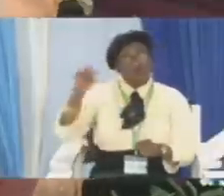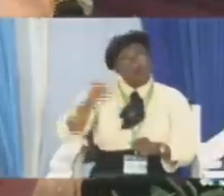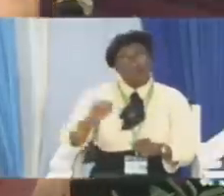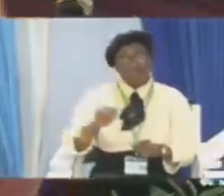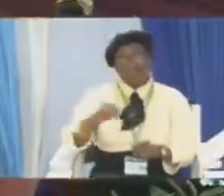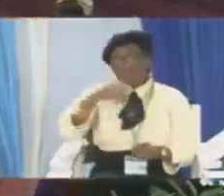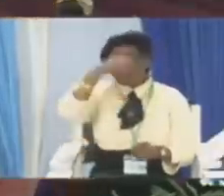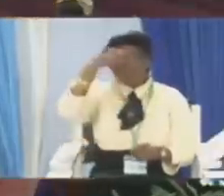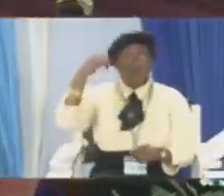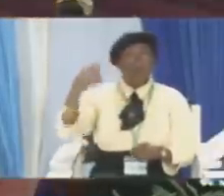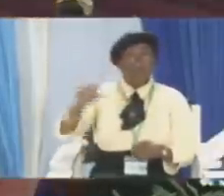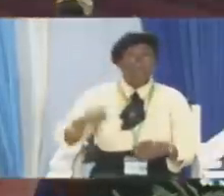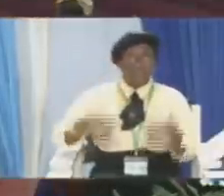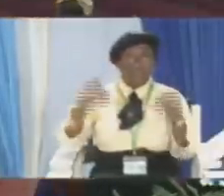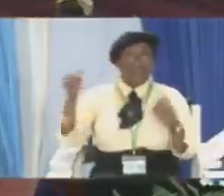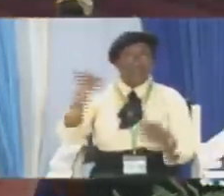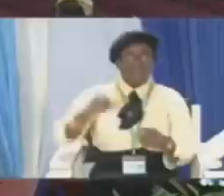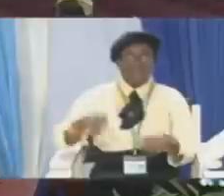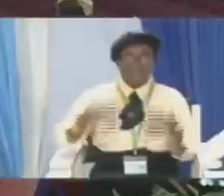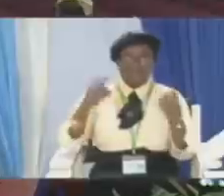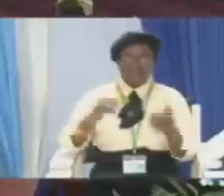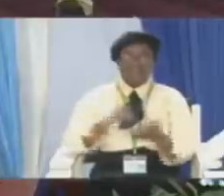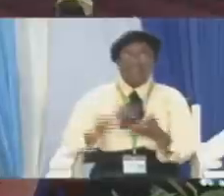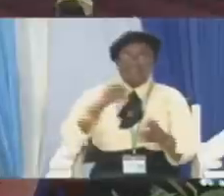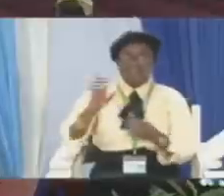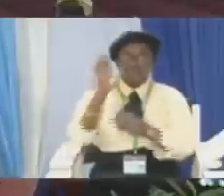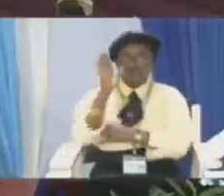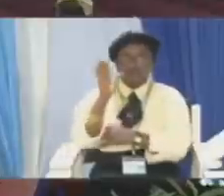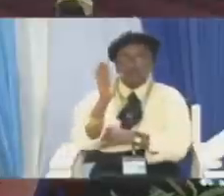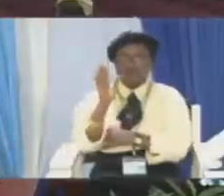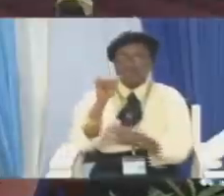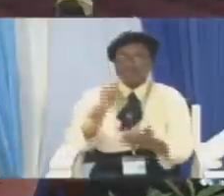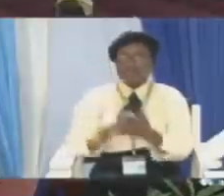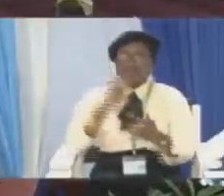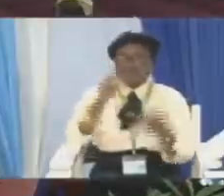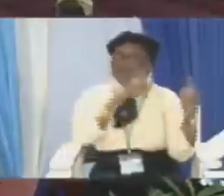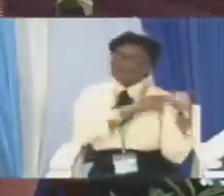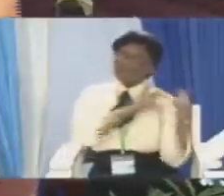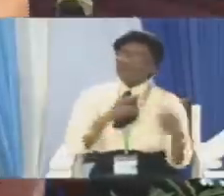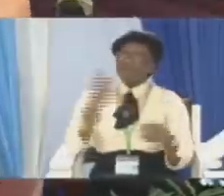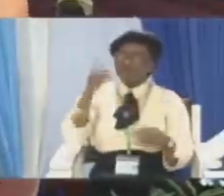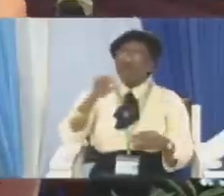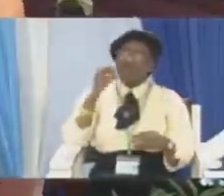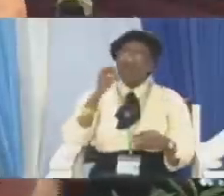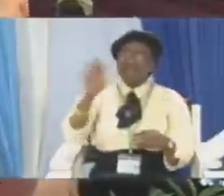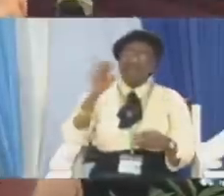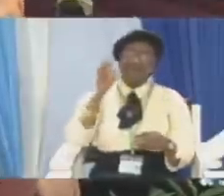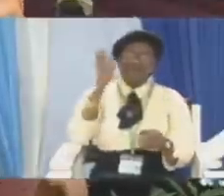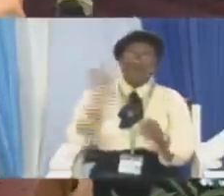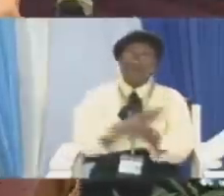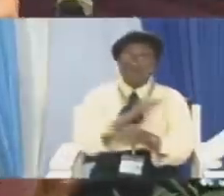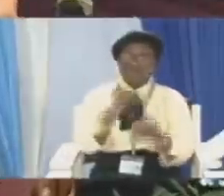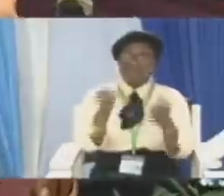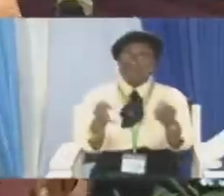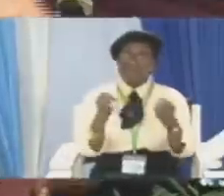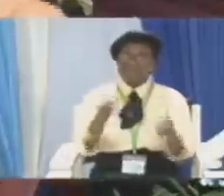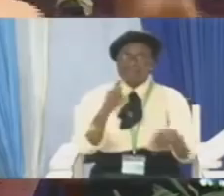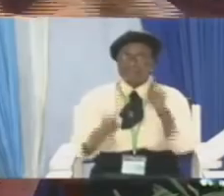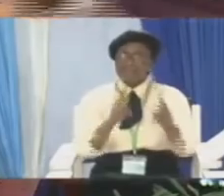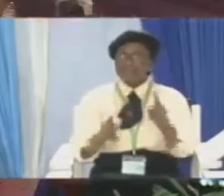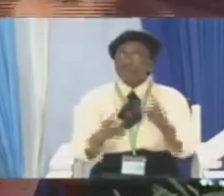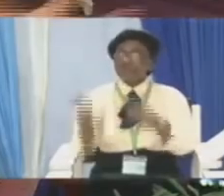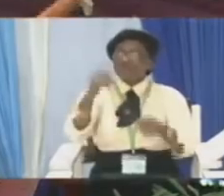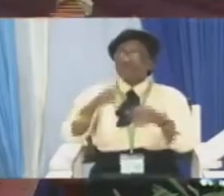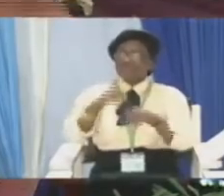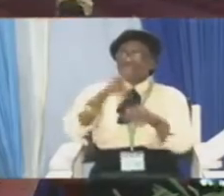God that was responsible for their unfruitfulness. A lot of people are coming to the church and troubling the pastor, and